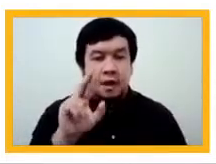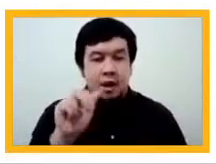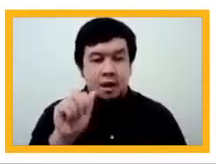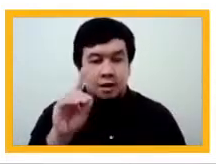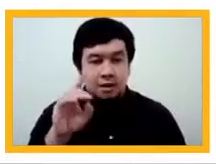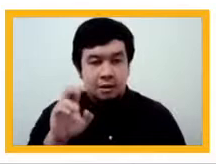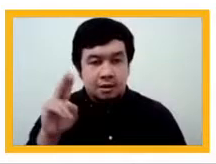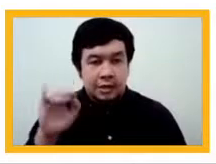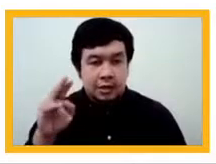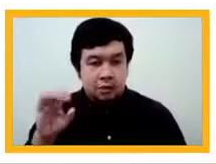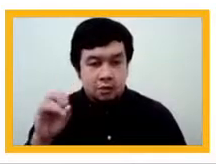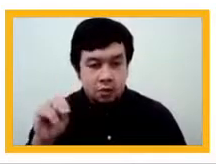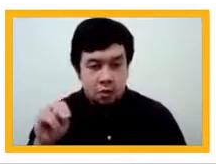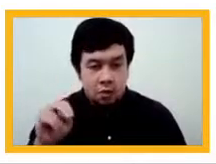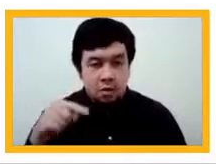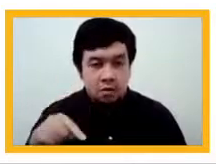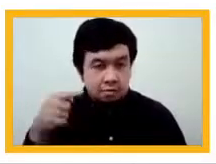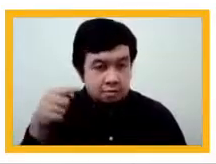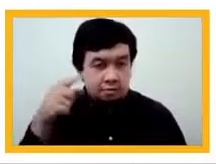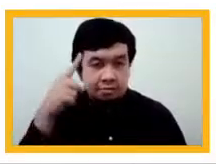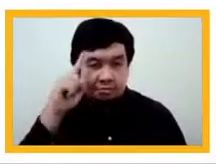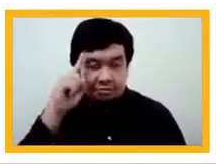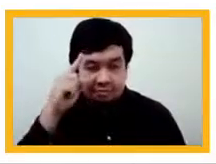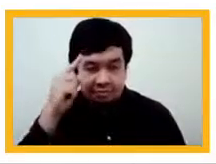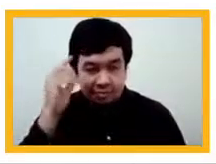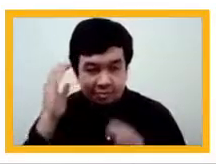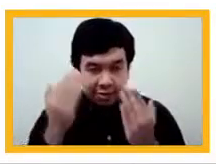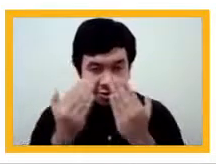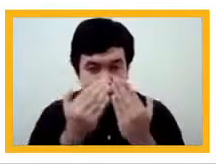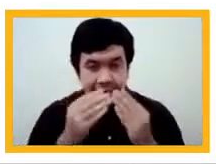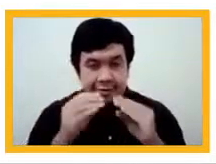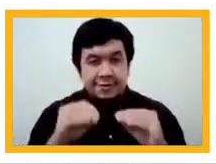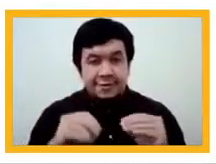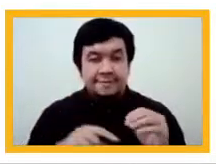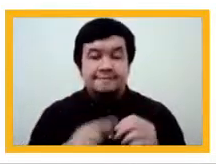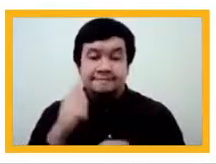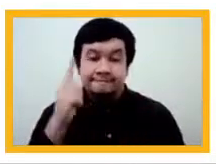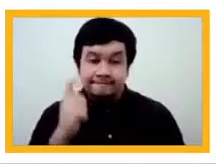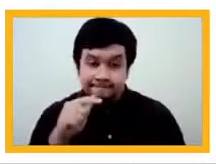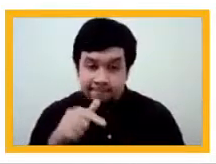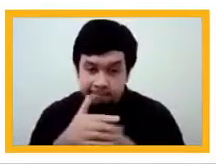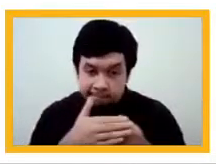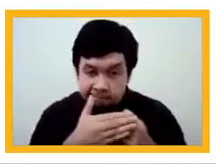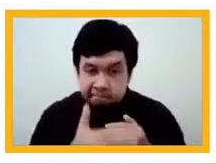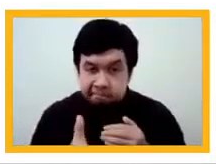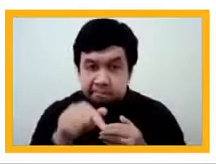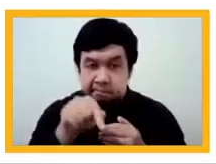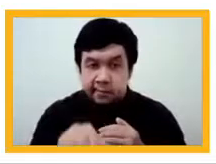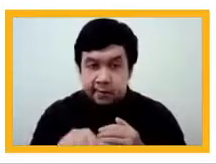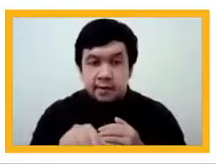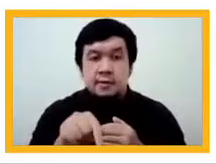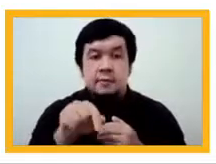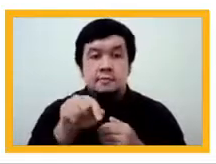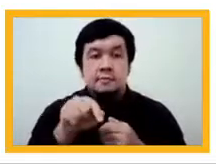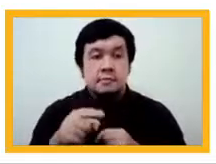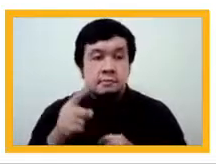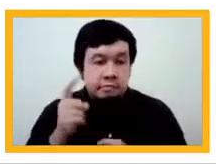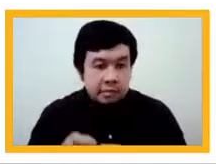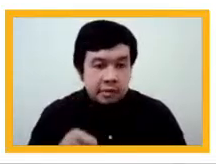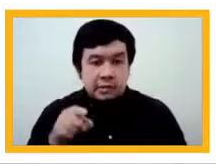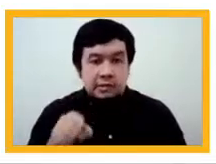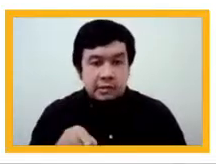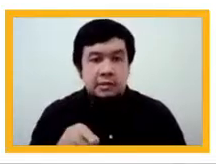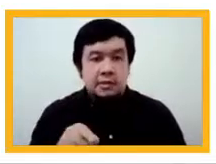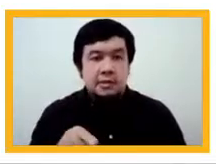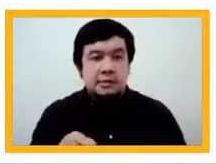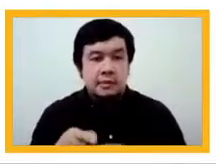momentum as other 20th century political regimes capitalized on the social being aspect to promote stability and a national identity.